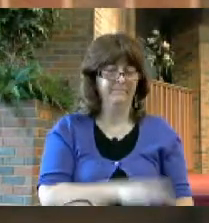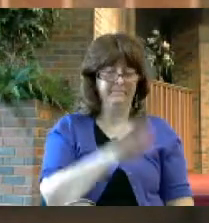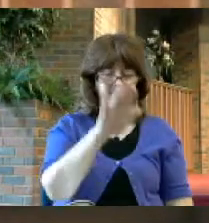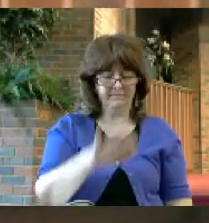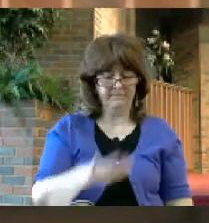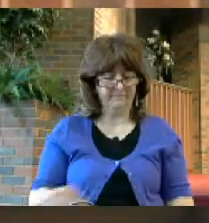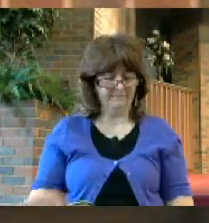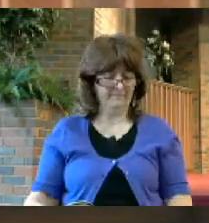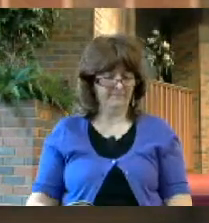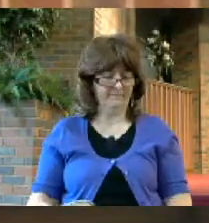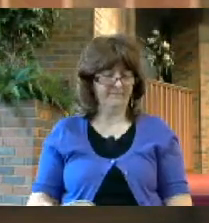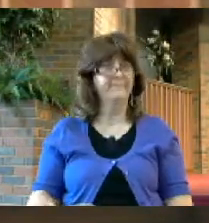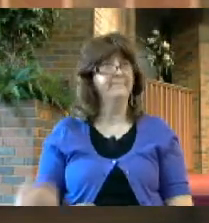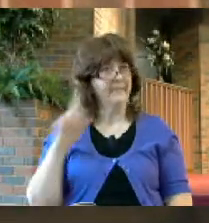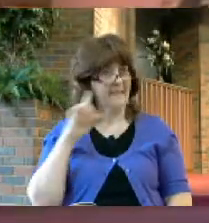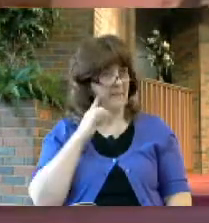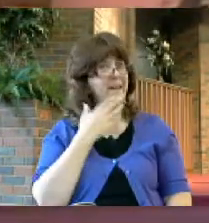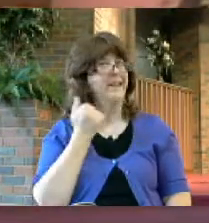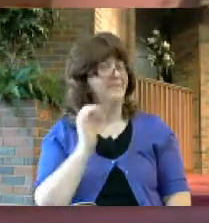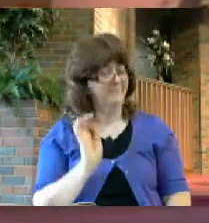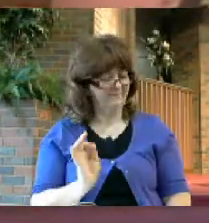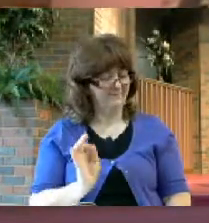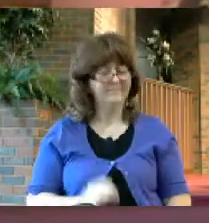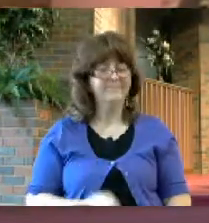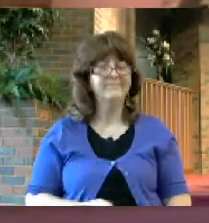Sounded better. Thank you.